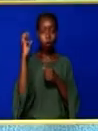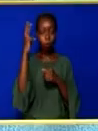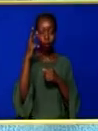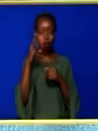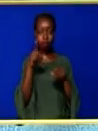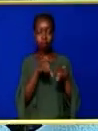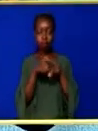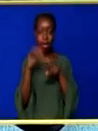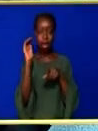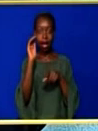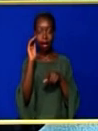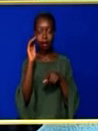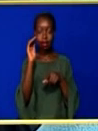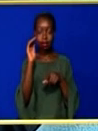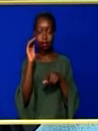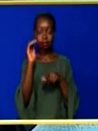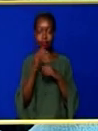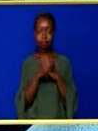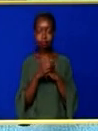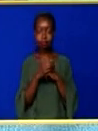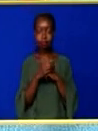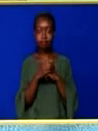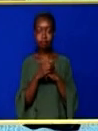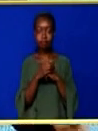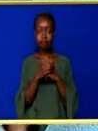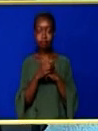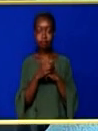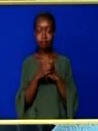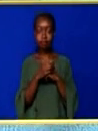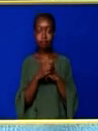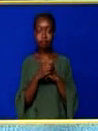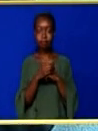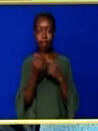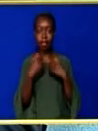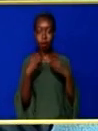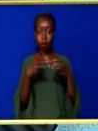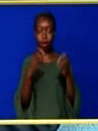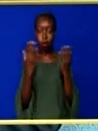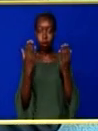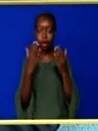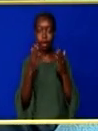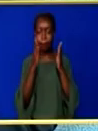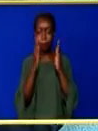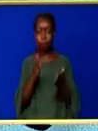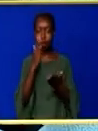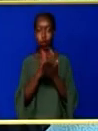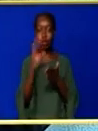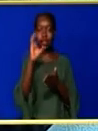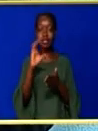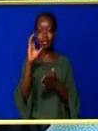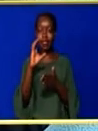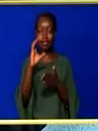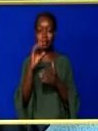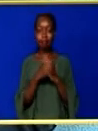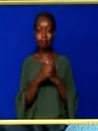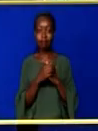also maybe ask, maybe in advance, is there a point whereby somebody who is a true citizen, yes, this citizenship,